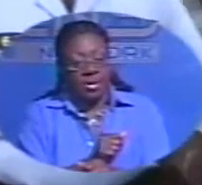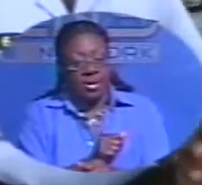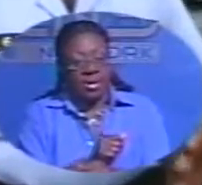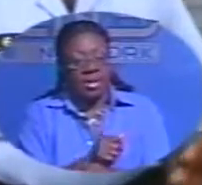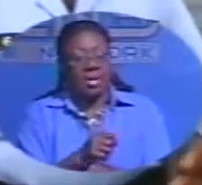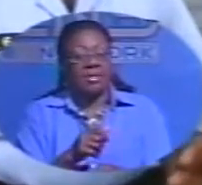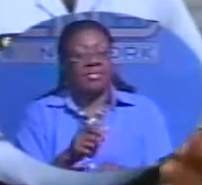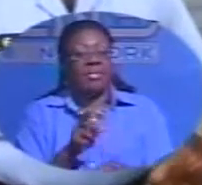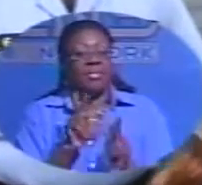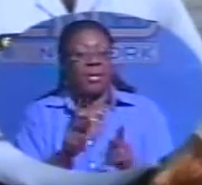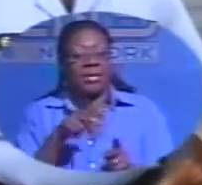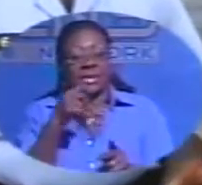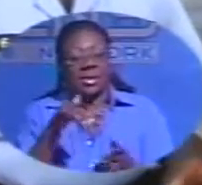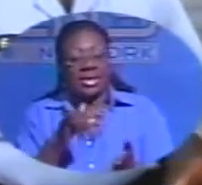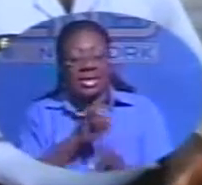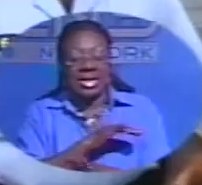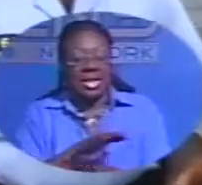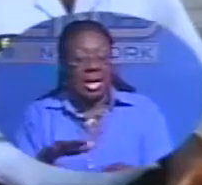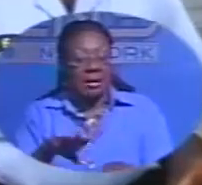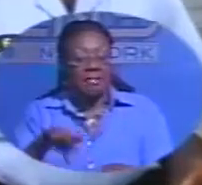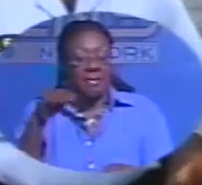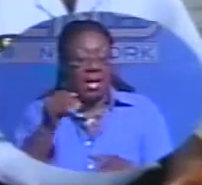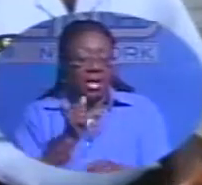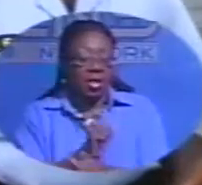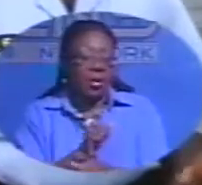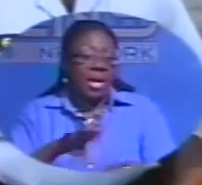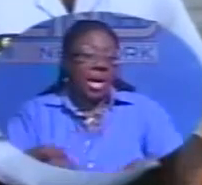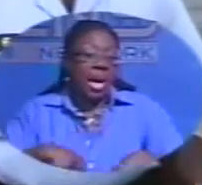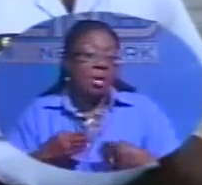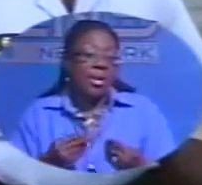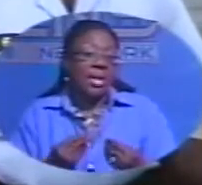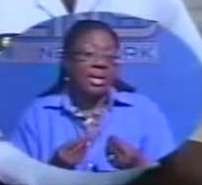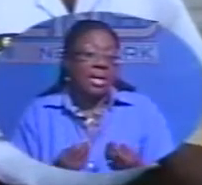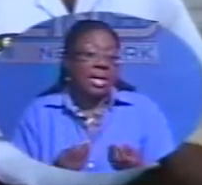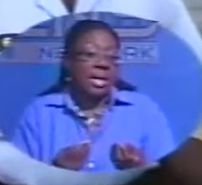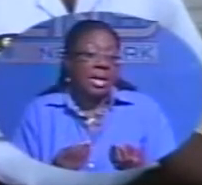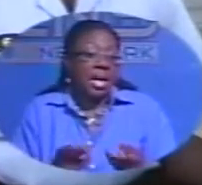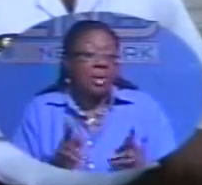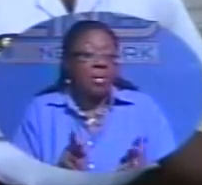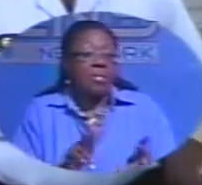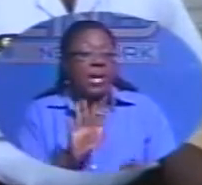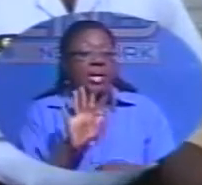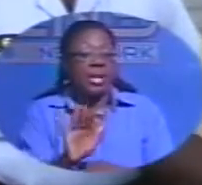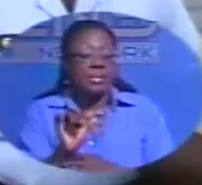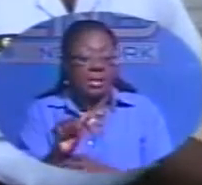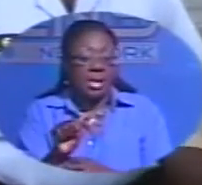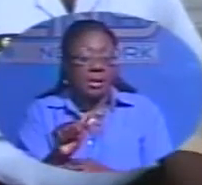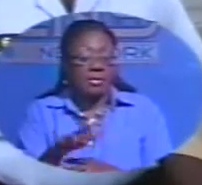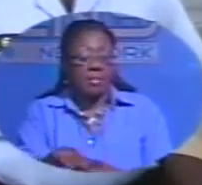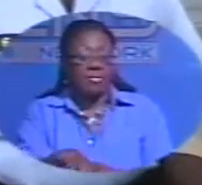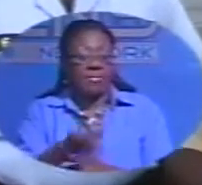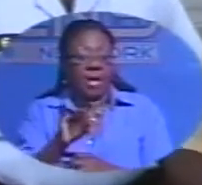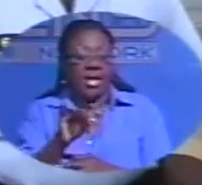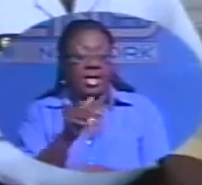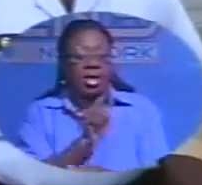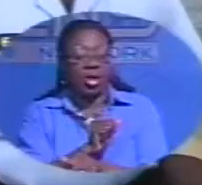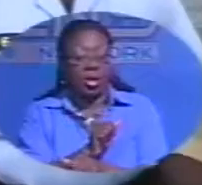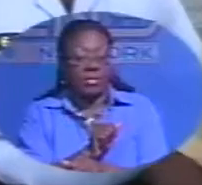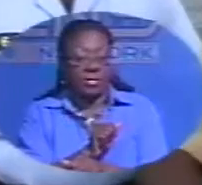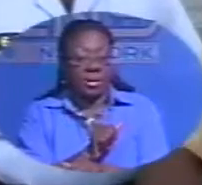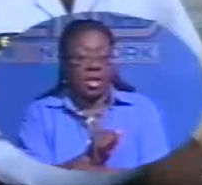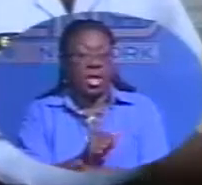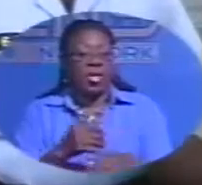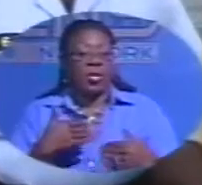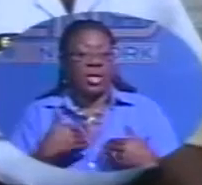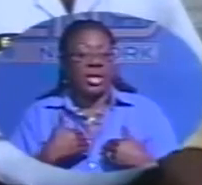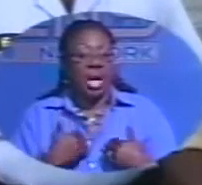work, and it's like, how can they be positively engaged? So we find that we're trying to get various programs on stream